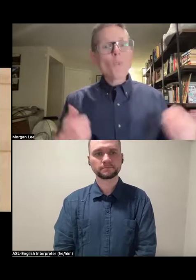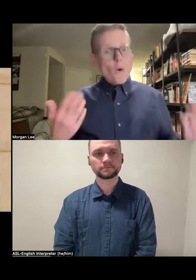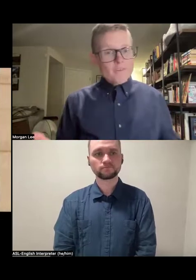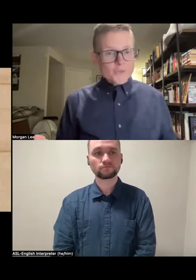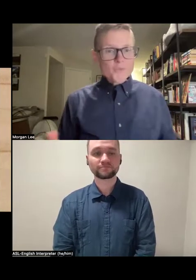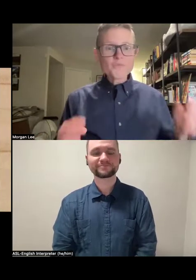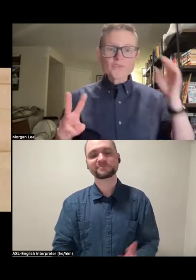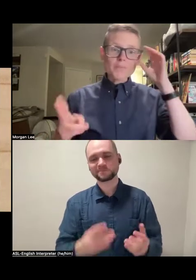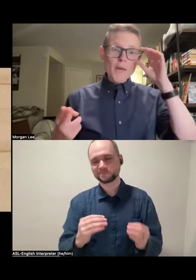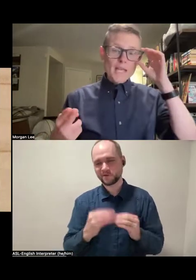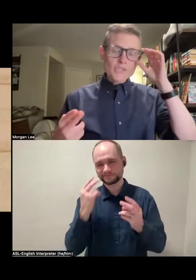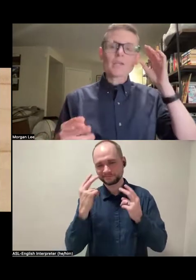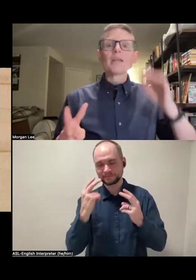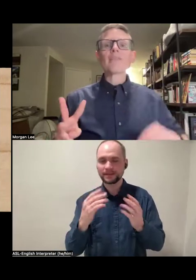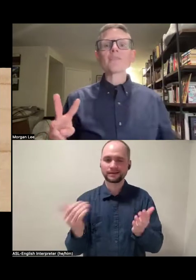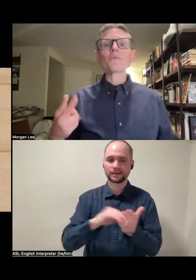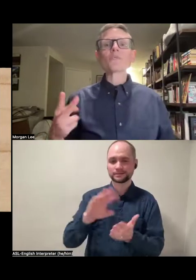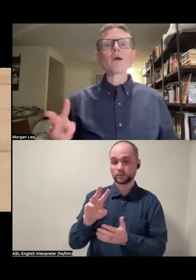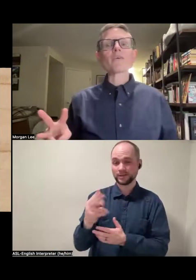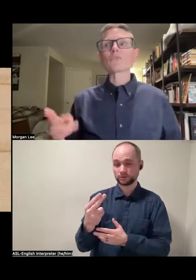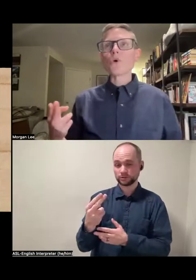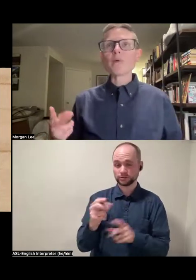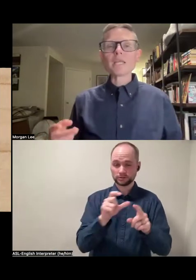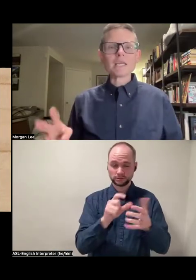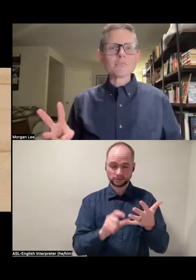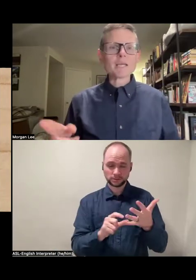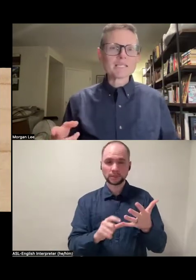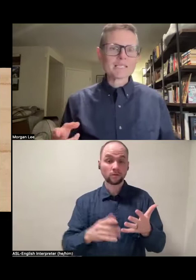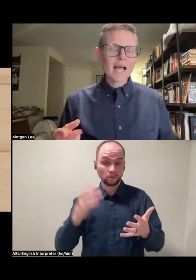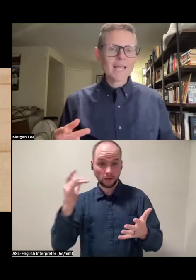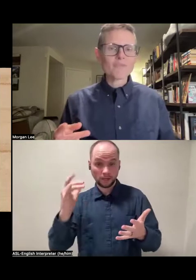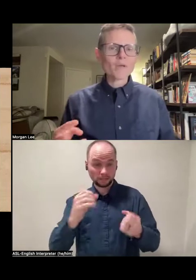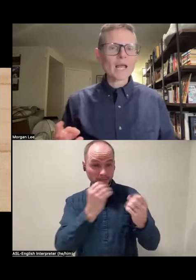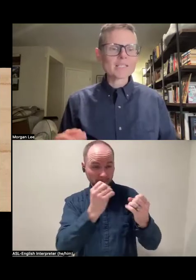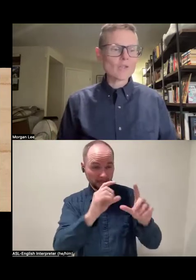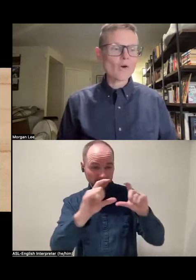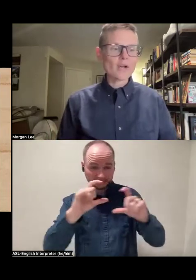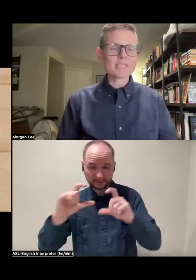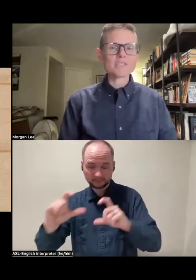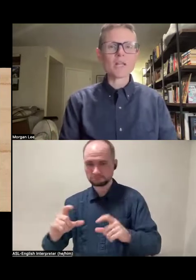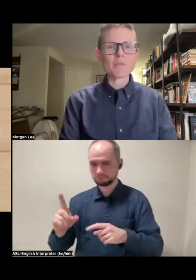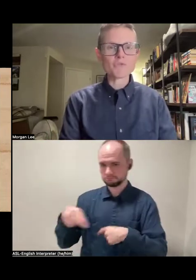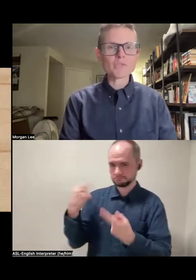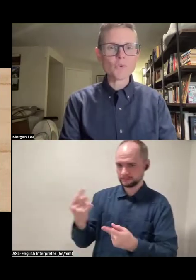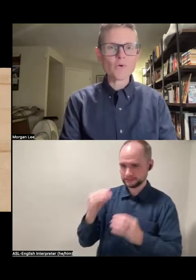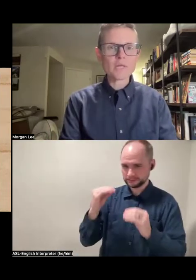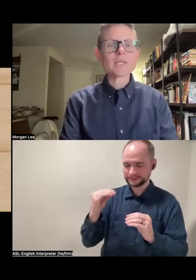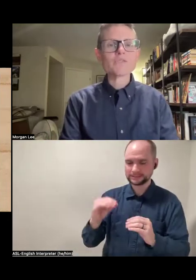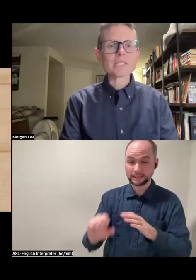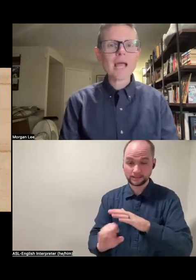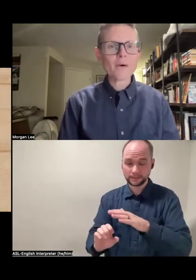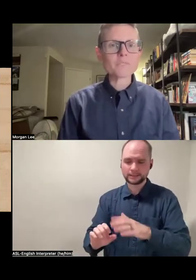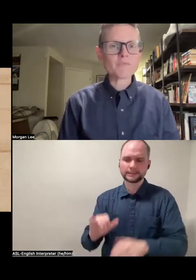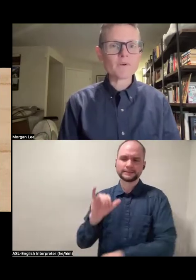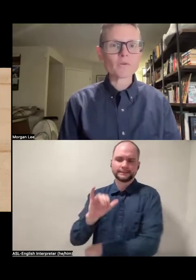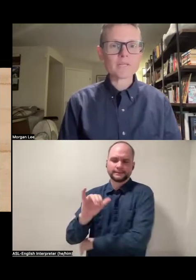Here are more visuals for WH, and I think the reason why there are so many is because I have realized the longer I teach elementary school,